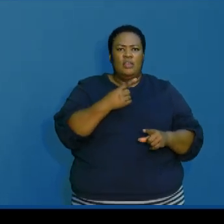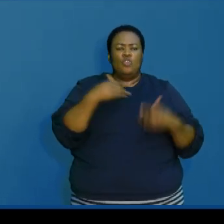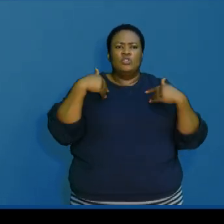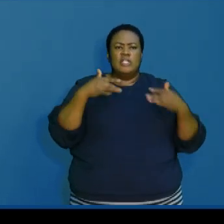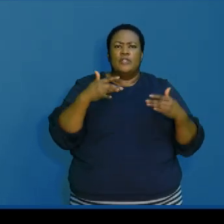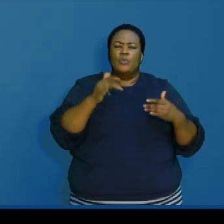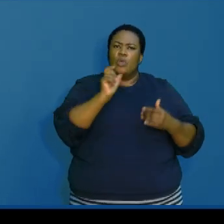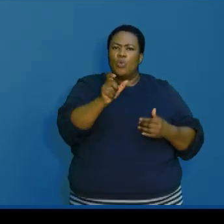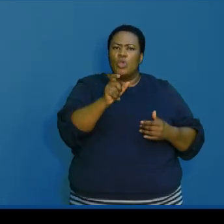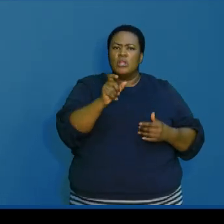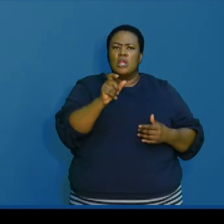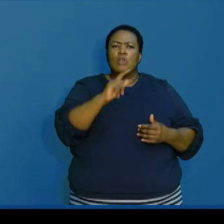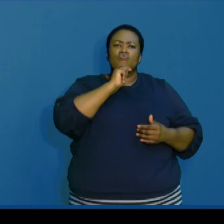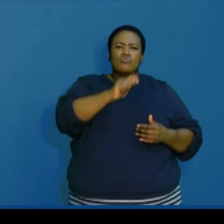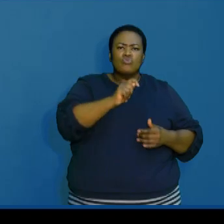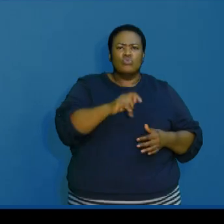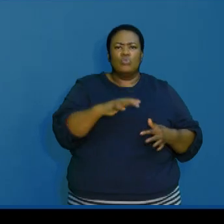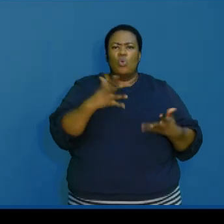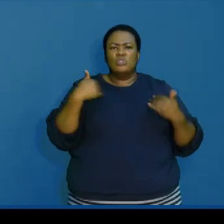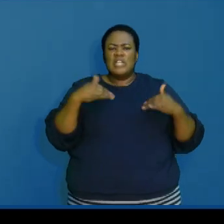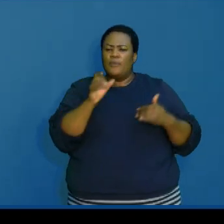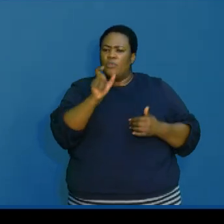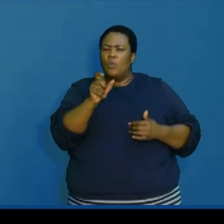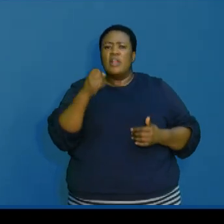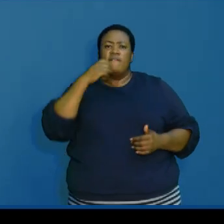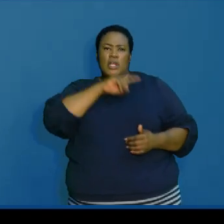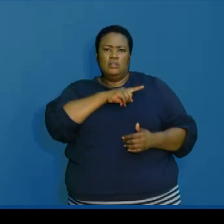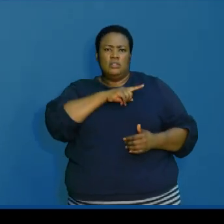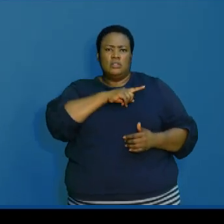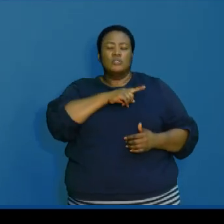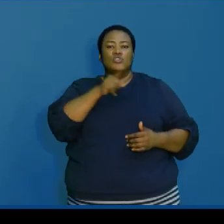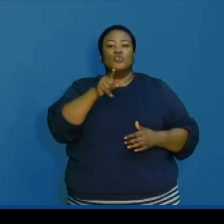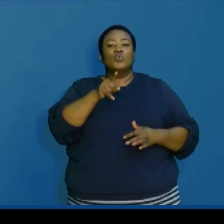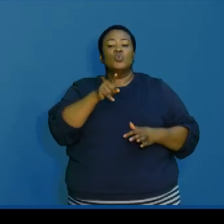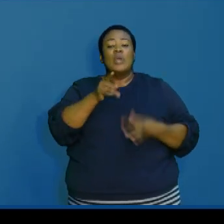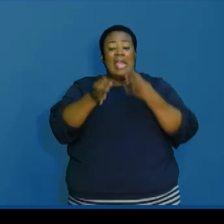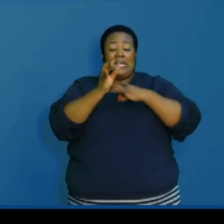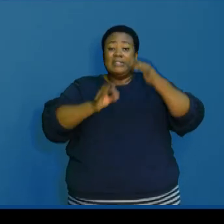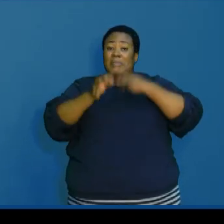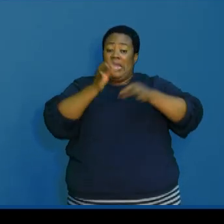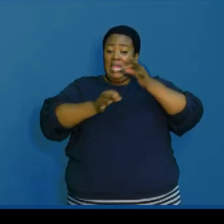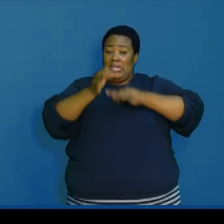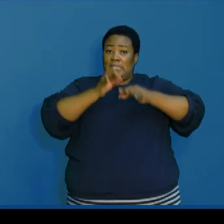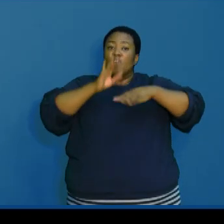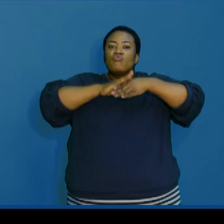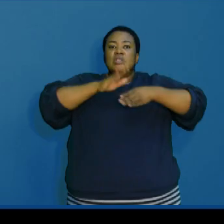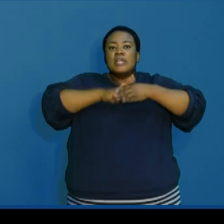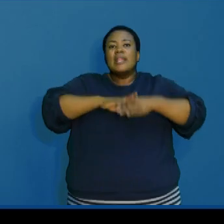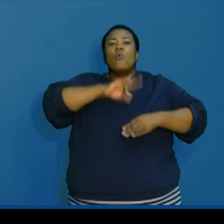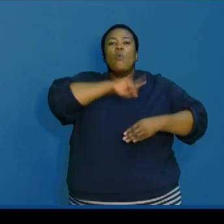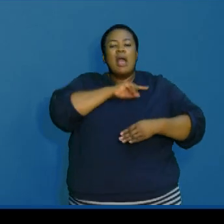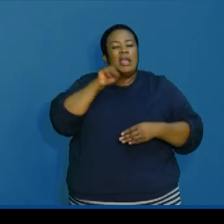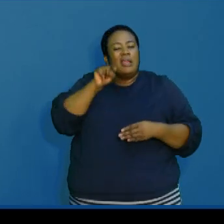start with the word true. No, you just give the reason why it is false or why it